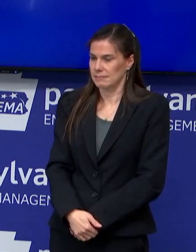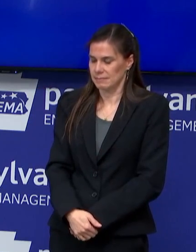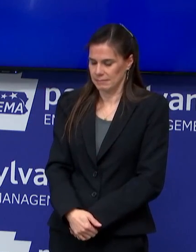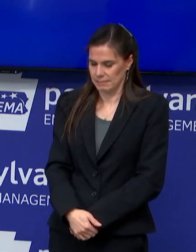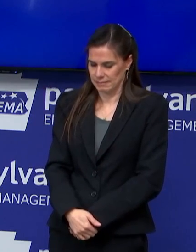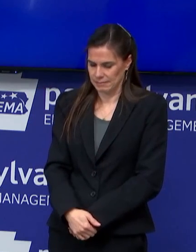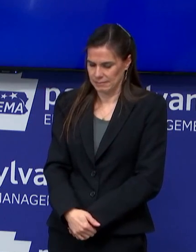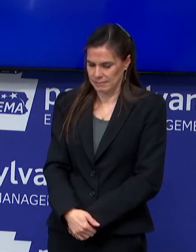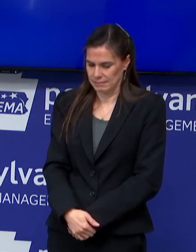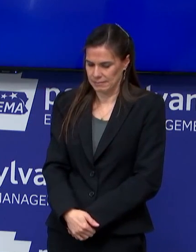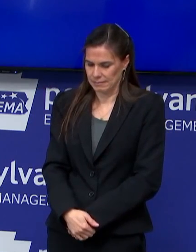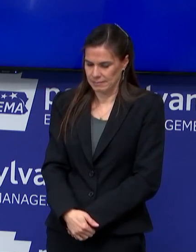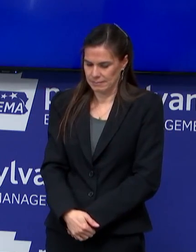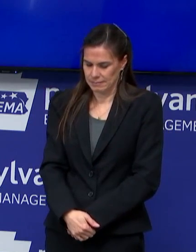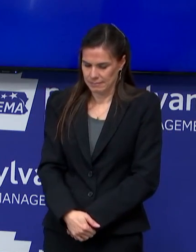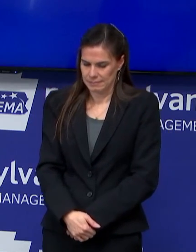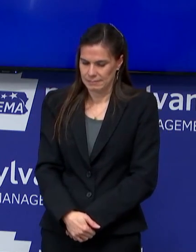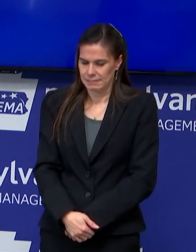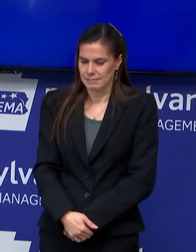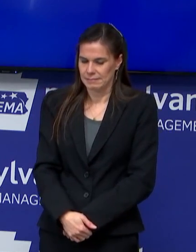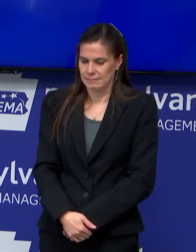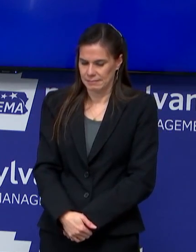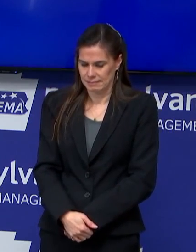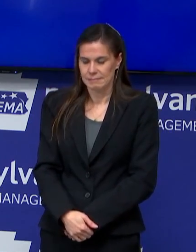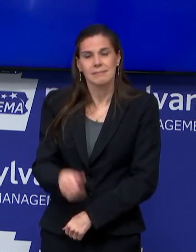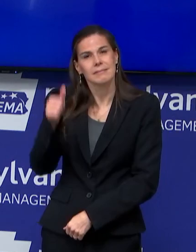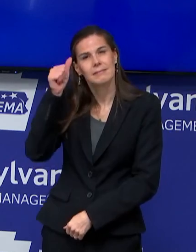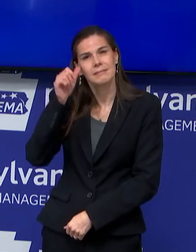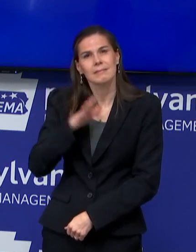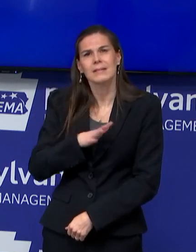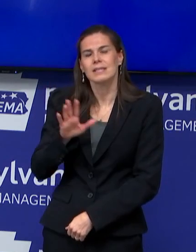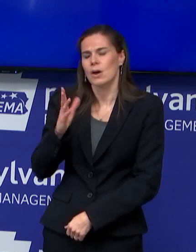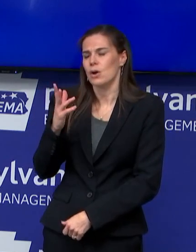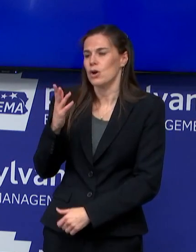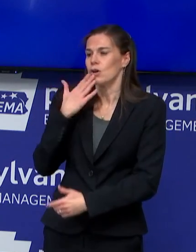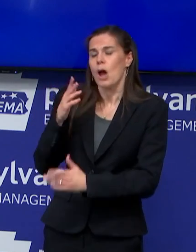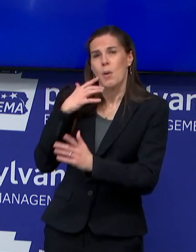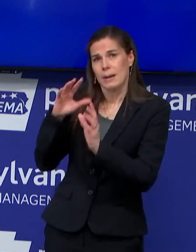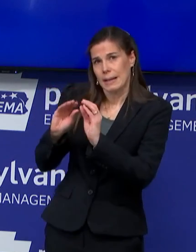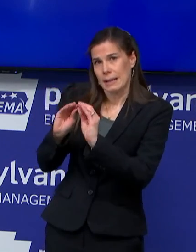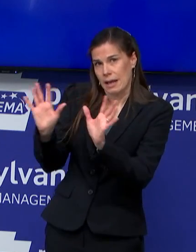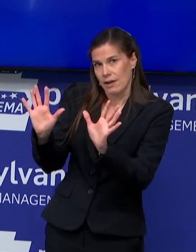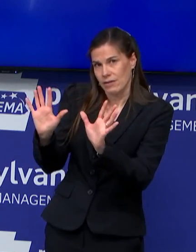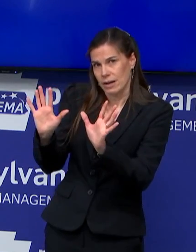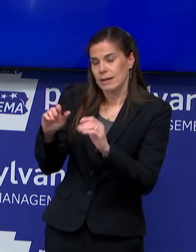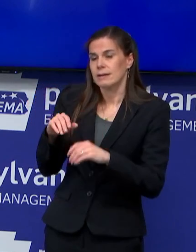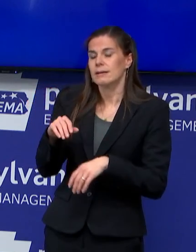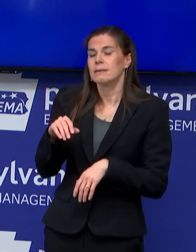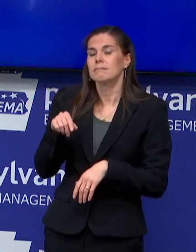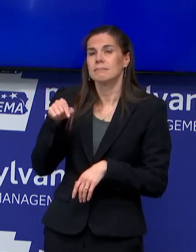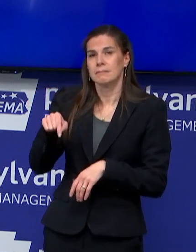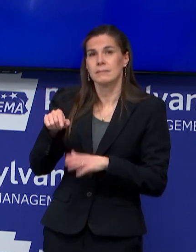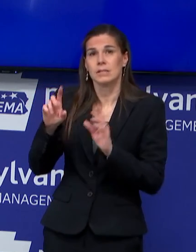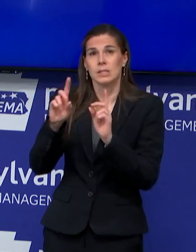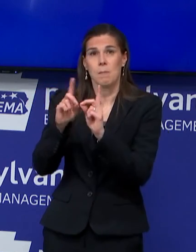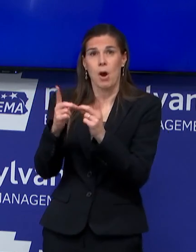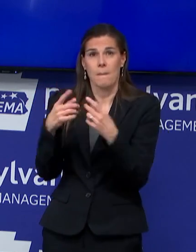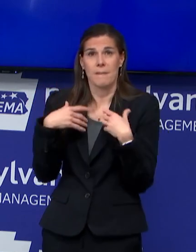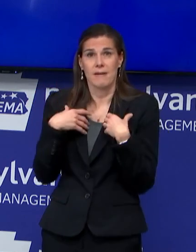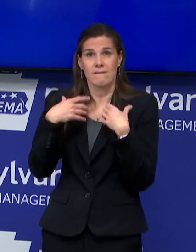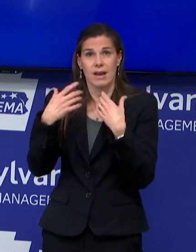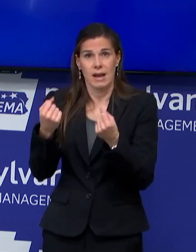able to unmute. I'm good. So I just want to be clear. The state Department of Health